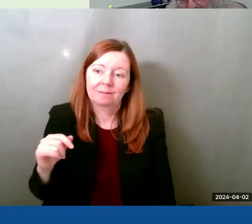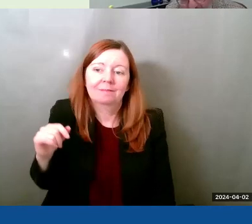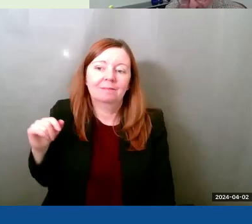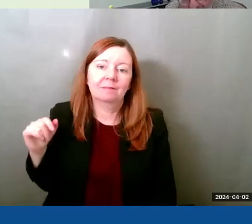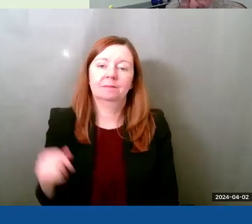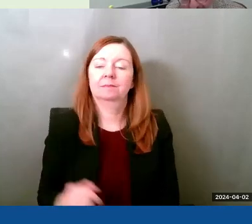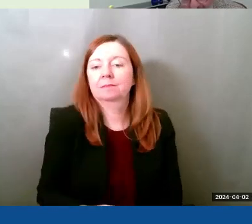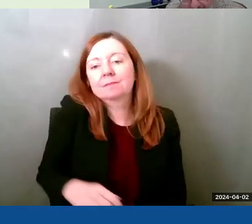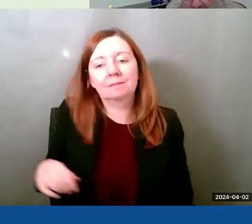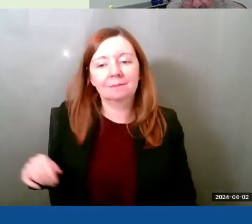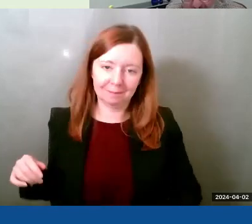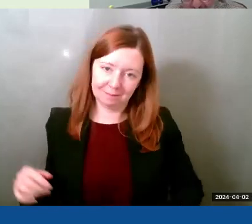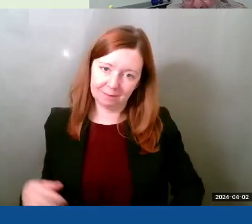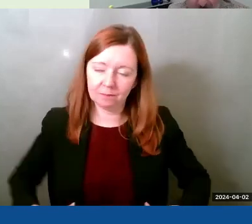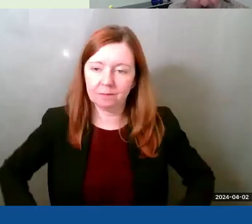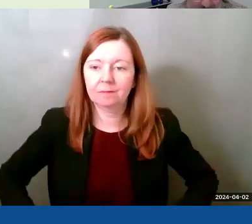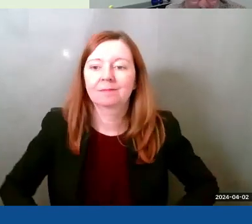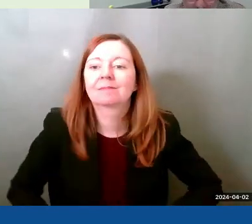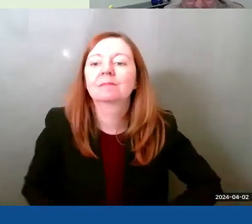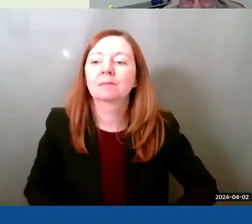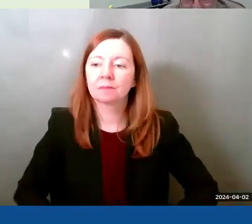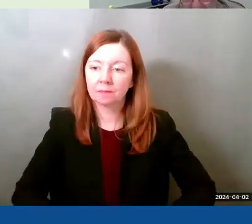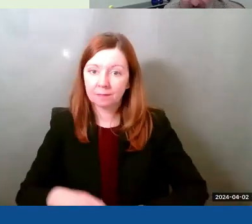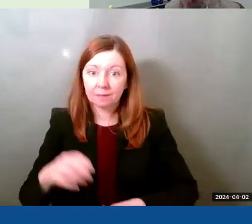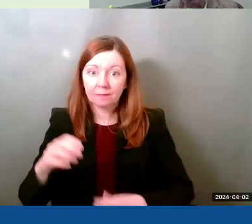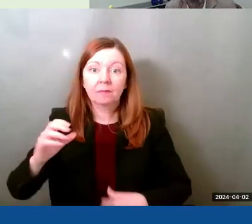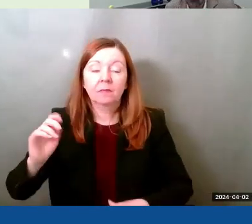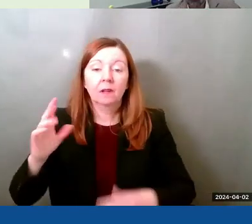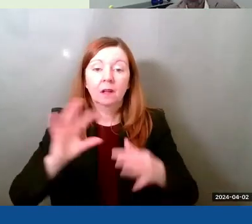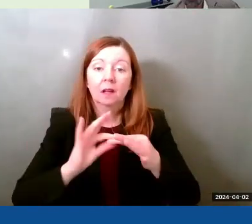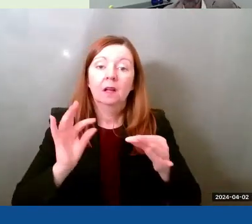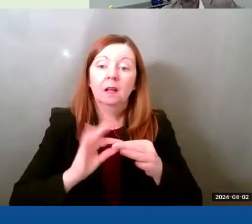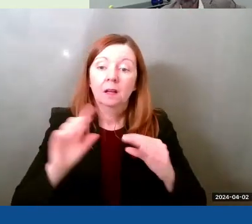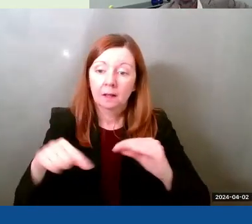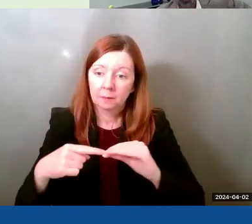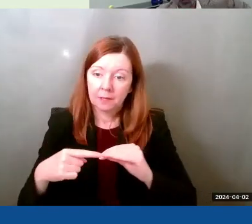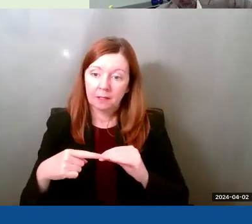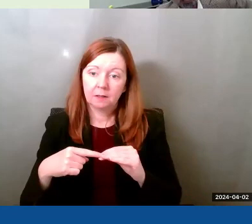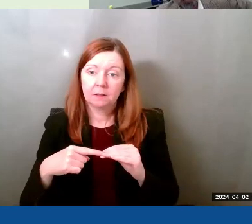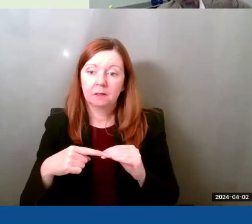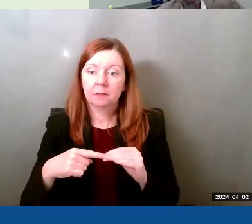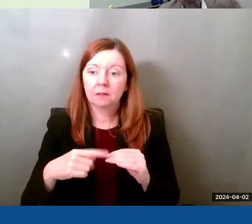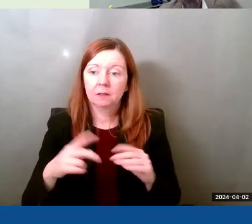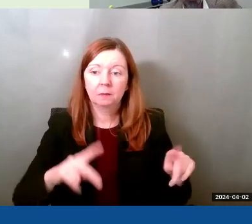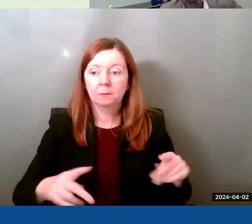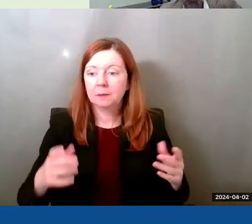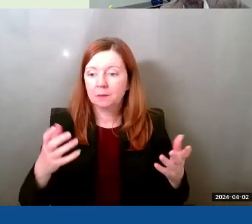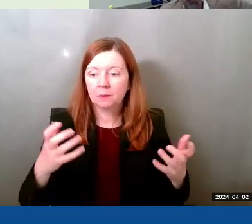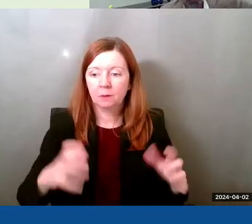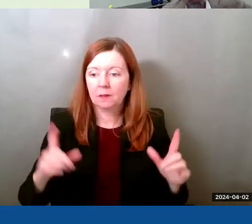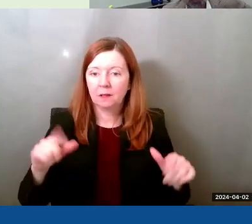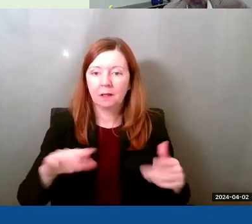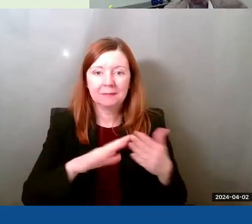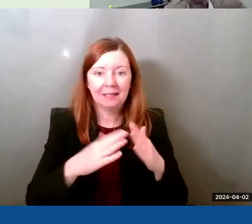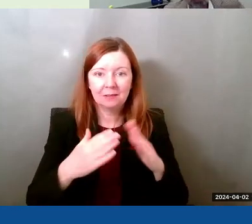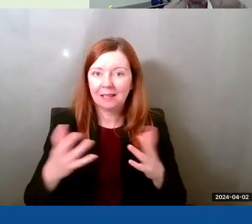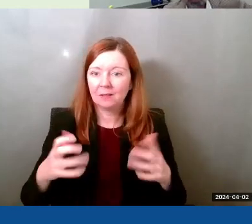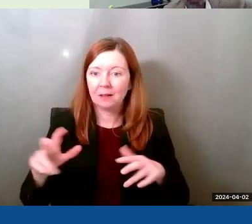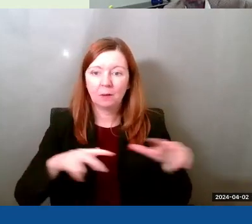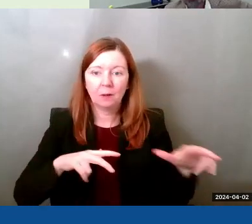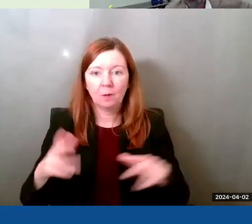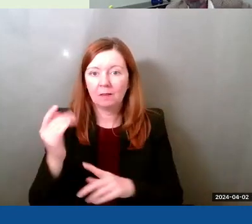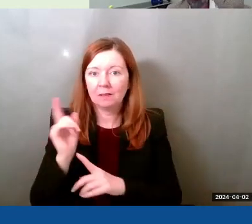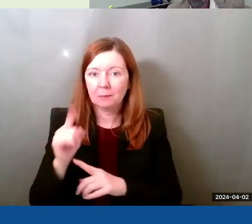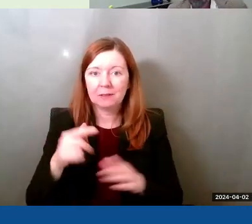Thanks, Shervin. There was a comment about people not wanting to come downtown. They don't want to walk 15 minutes